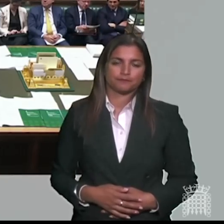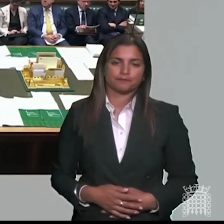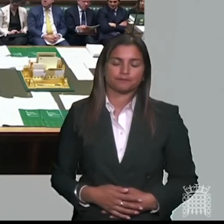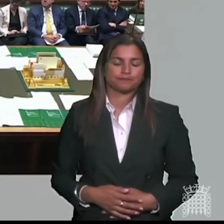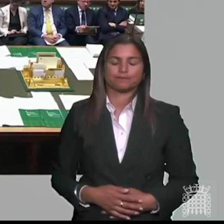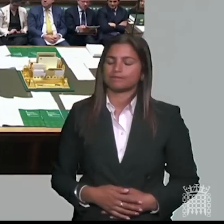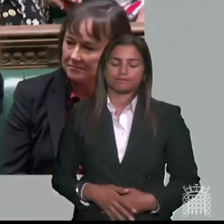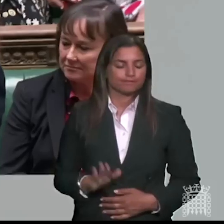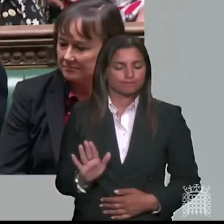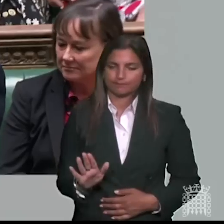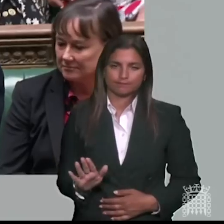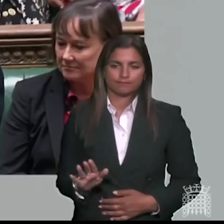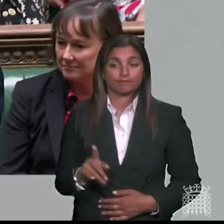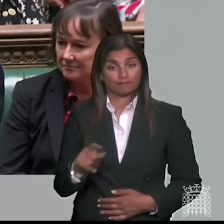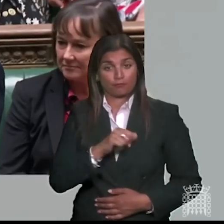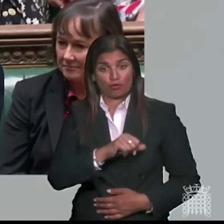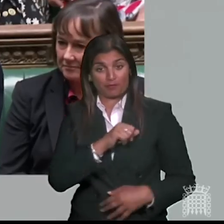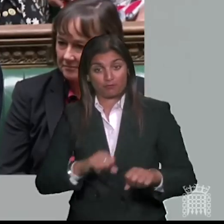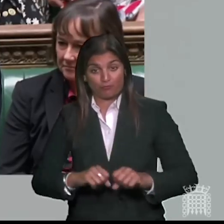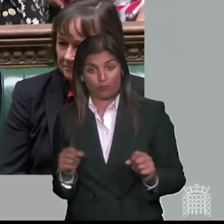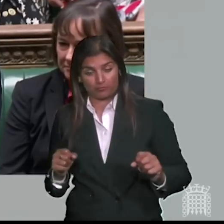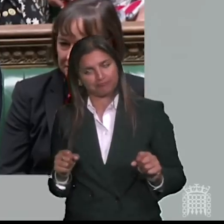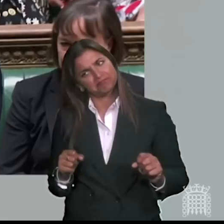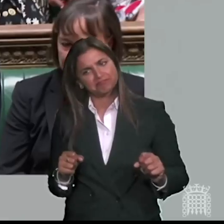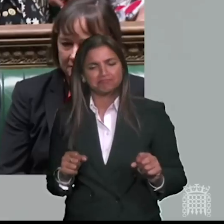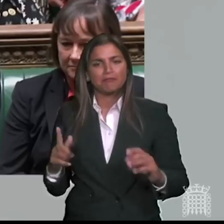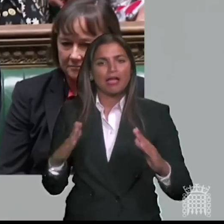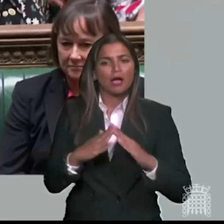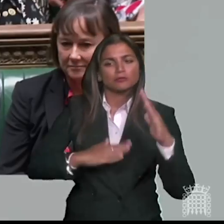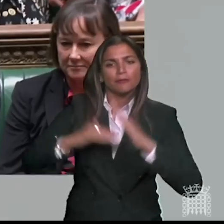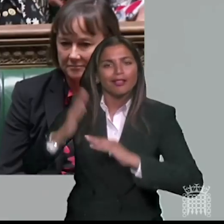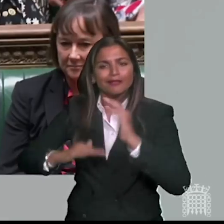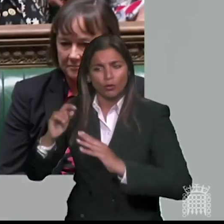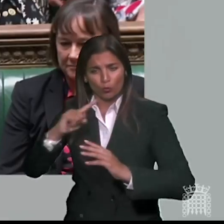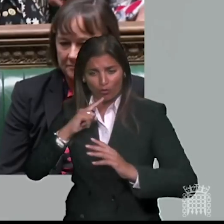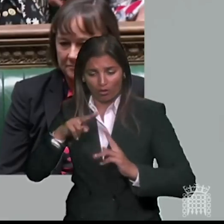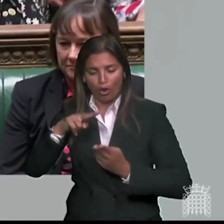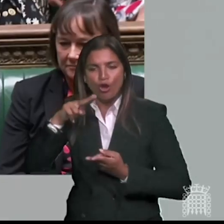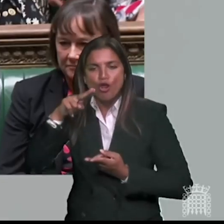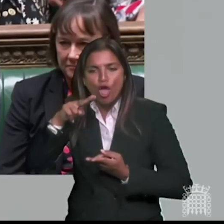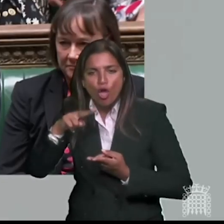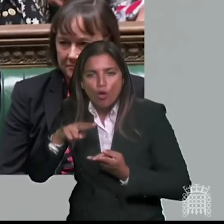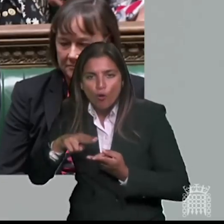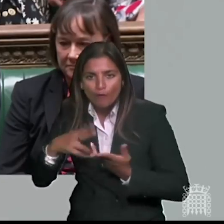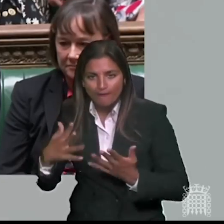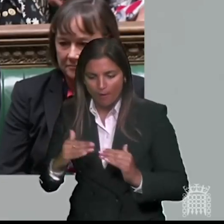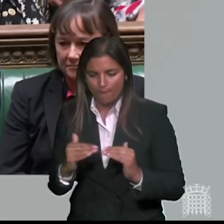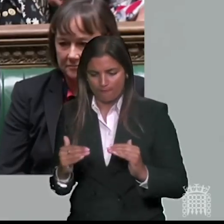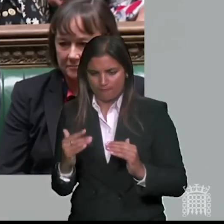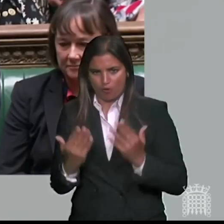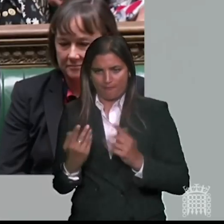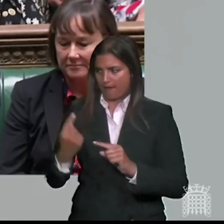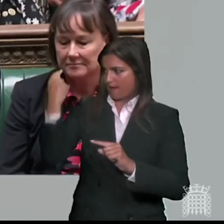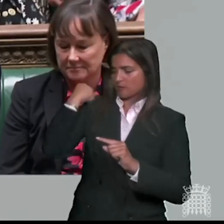Mr Speaker, talking about broken promises, house building is set to collapse to its lowest level since the war. Rents and